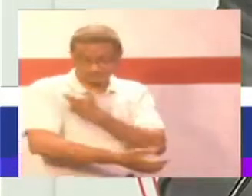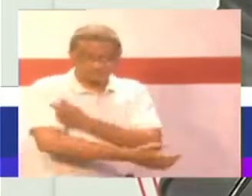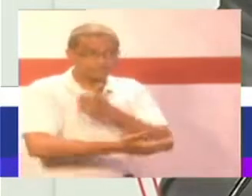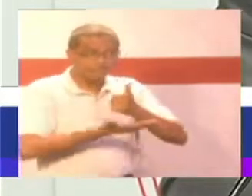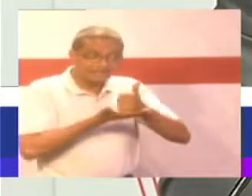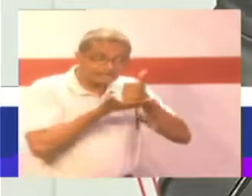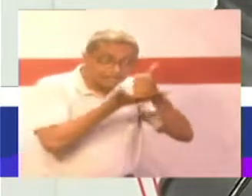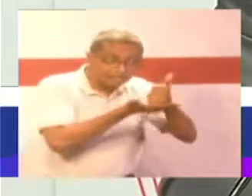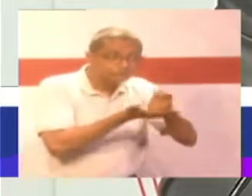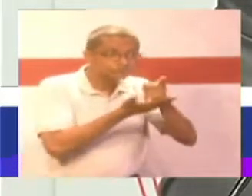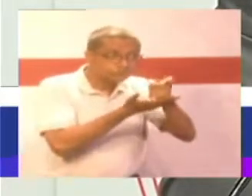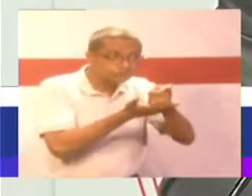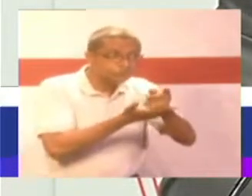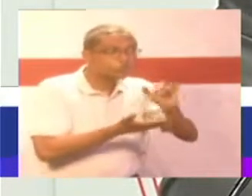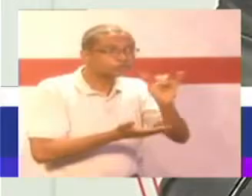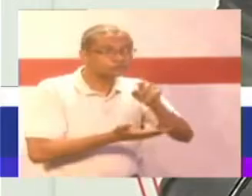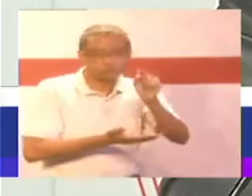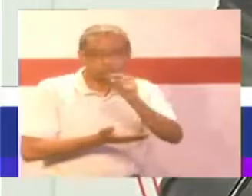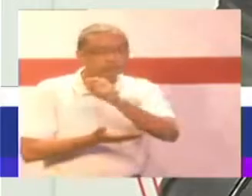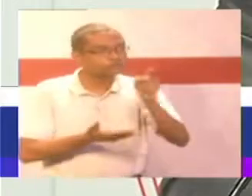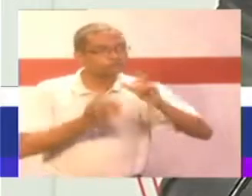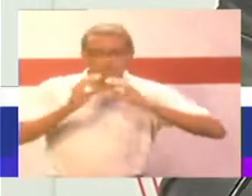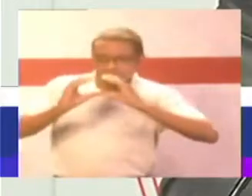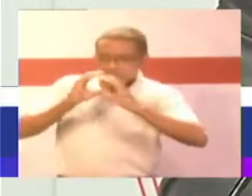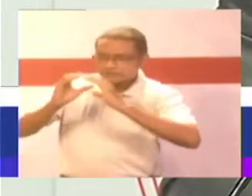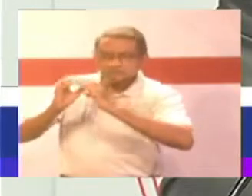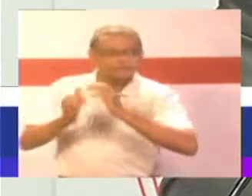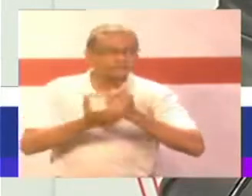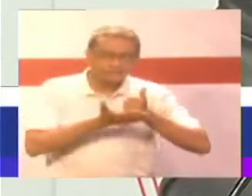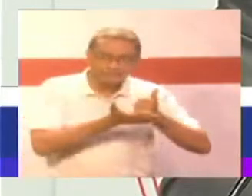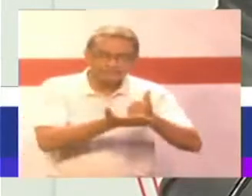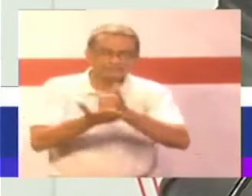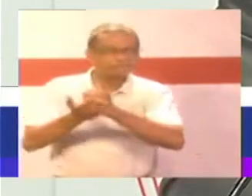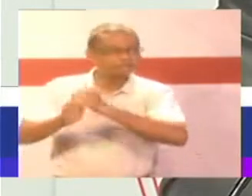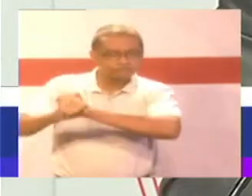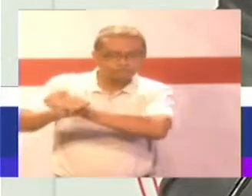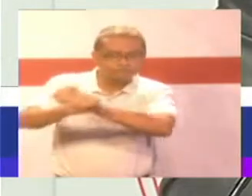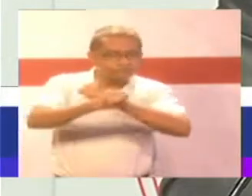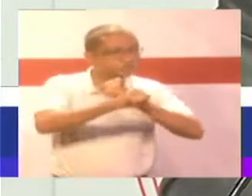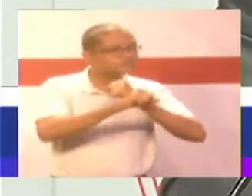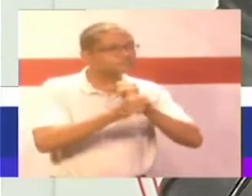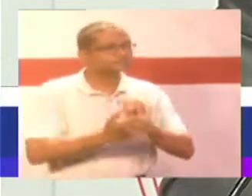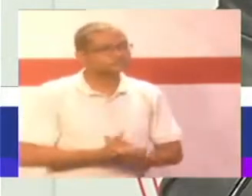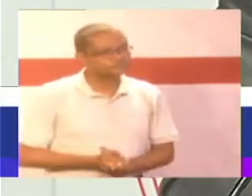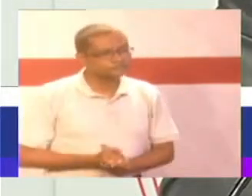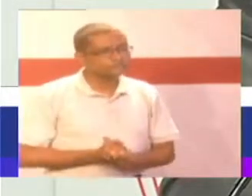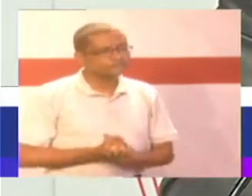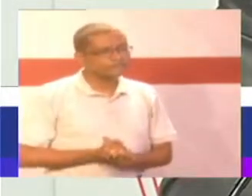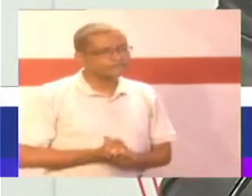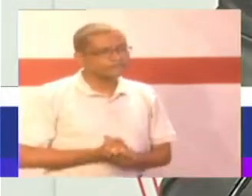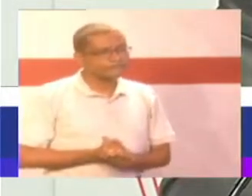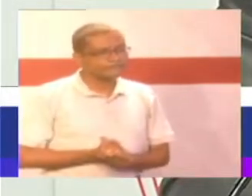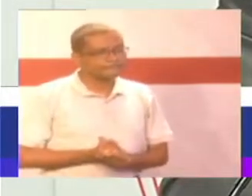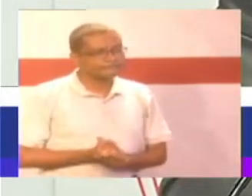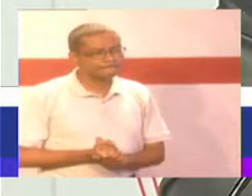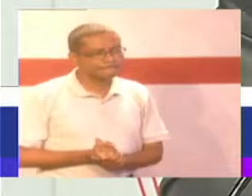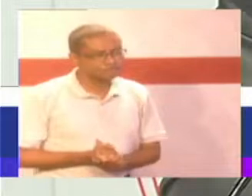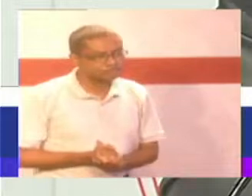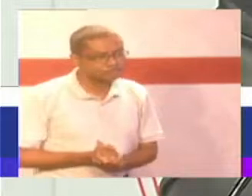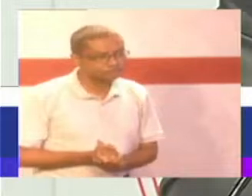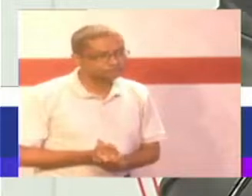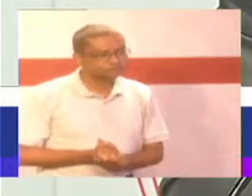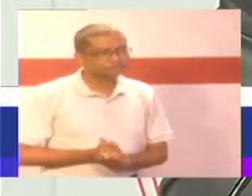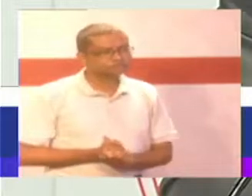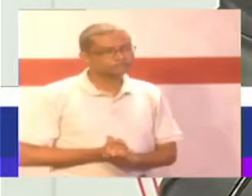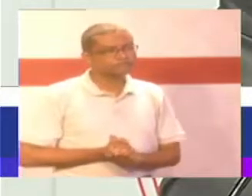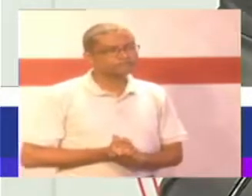individual and those with whom you interact. This is a plug that we'd like to make yet again in terms of the vaccine uptake at all